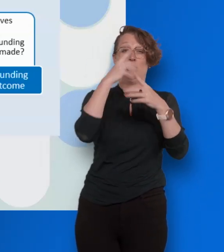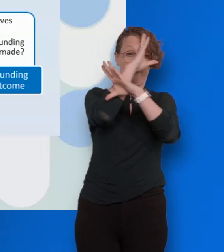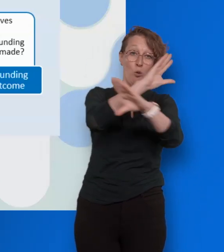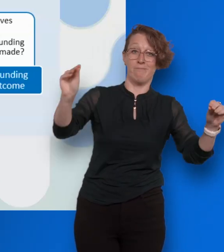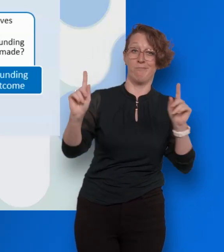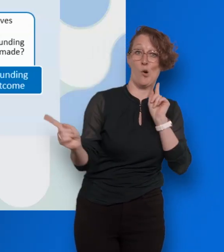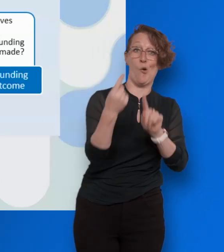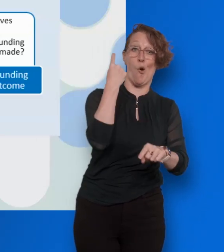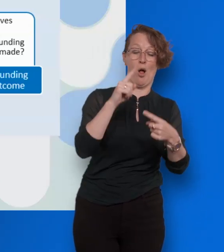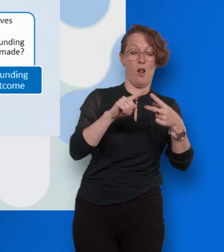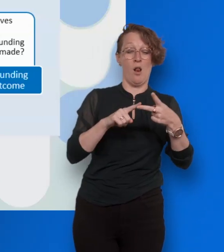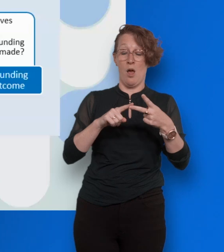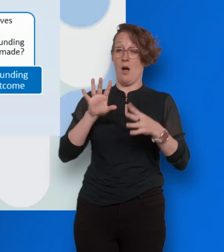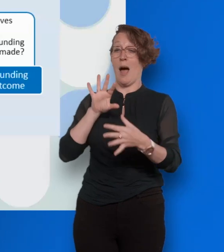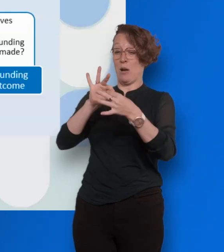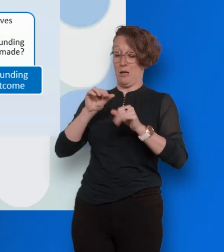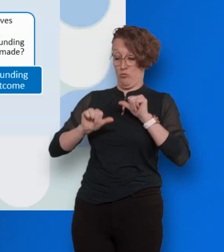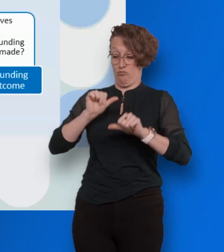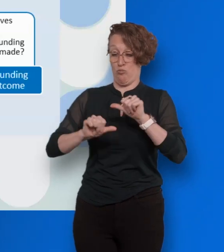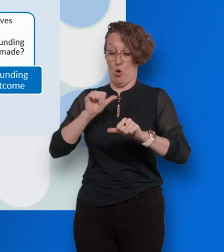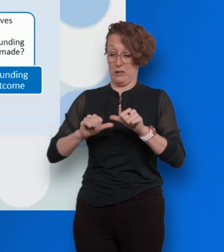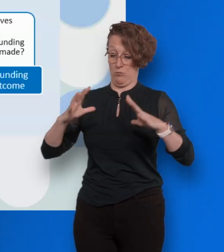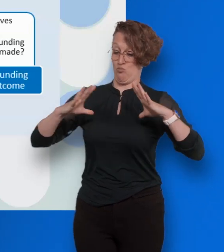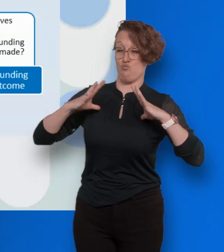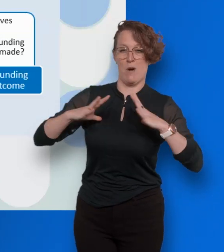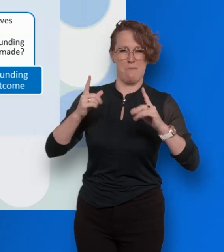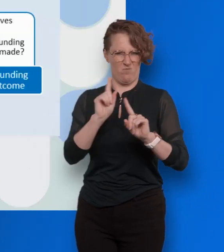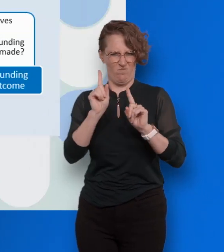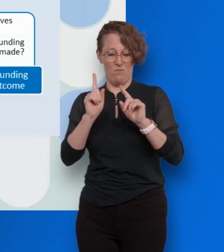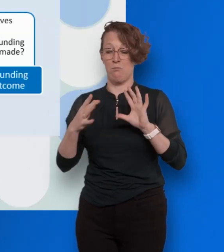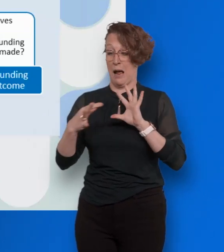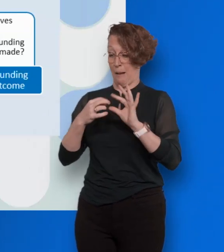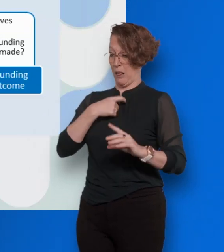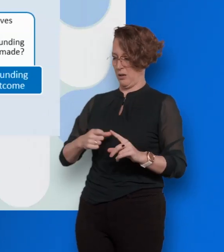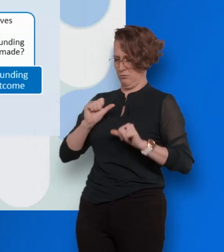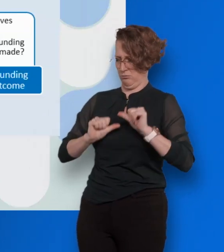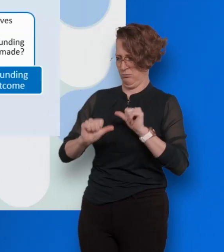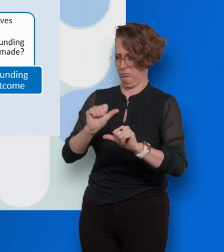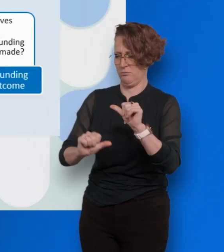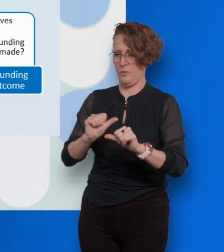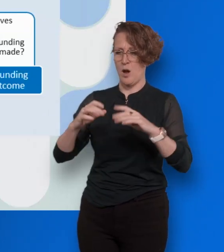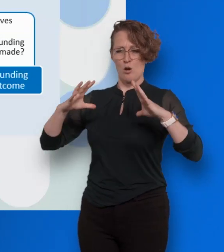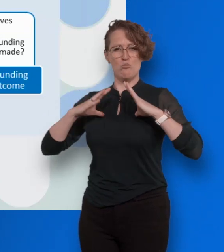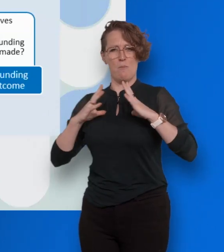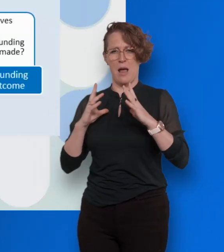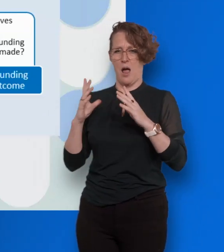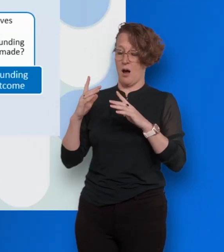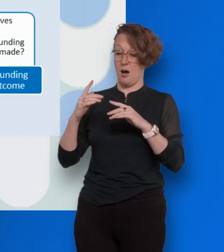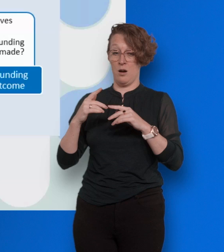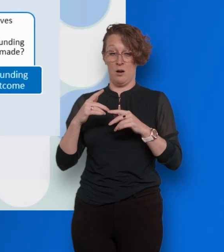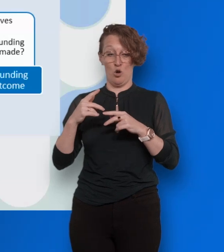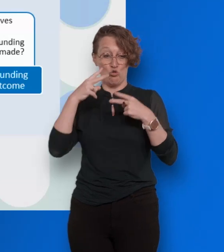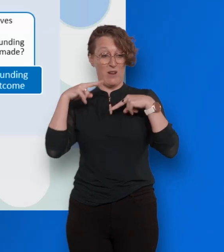the process of preparing applications from the applicant's perspective, preparing the review process from the funder's